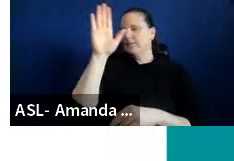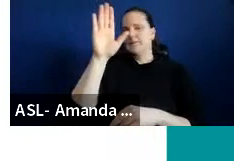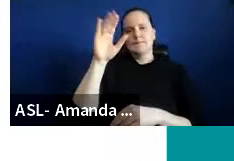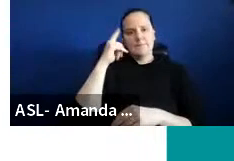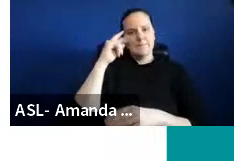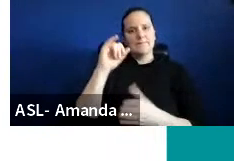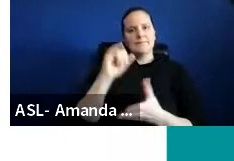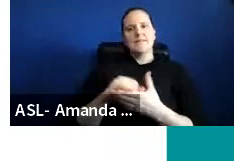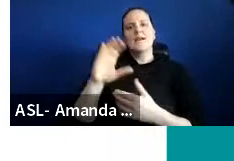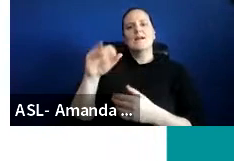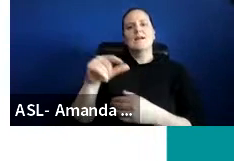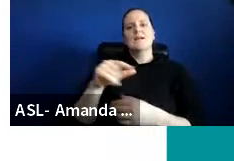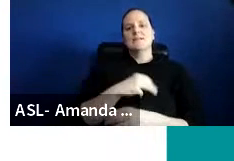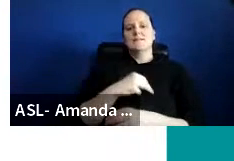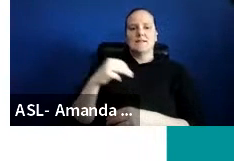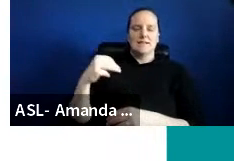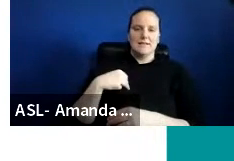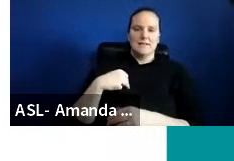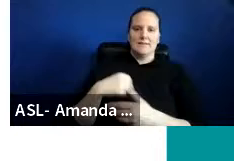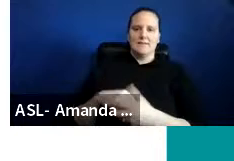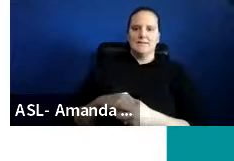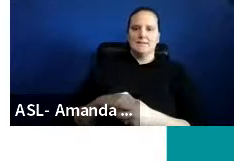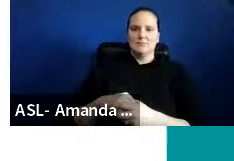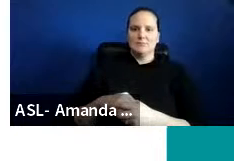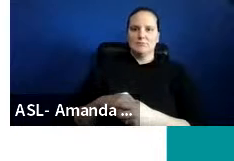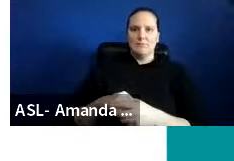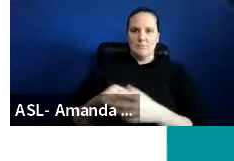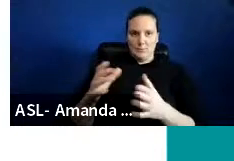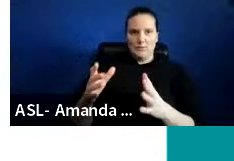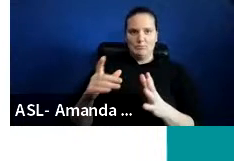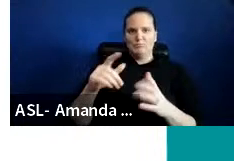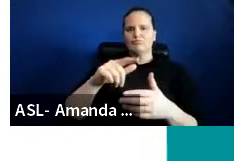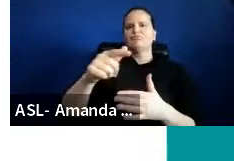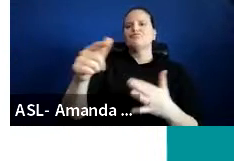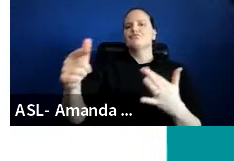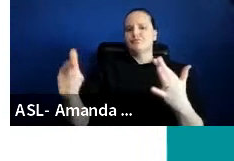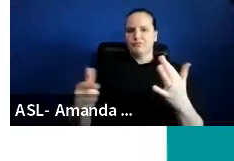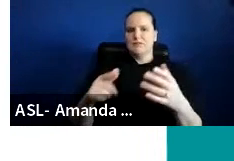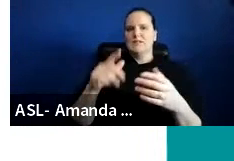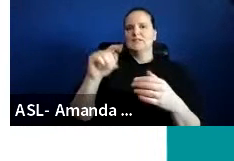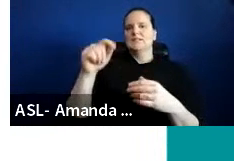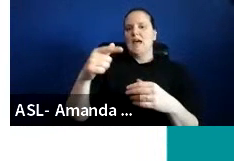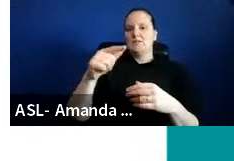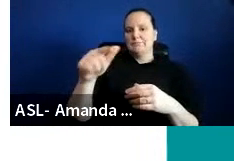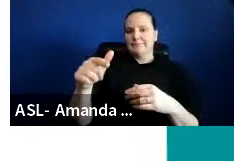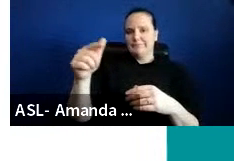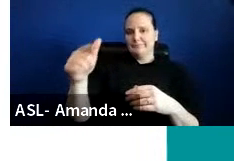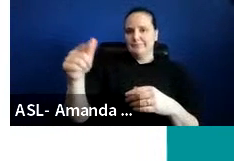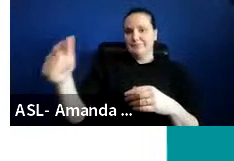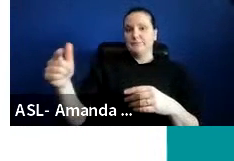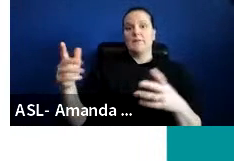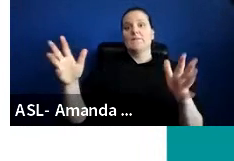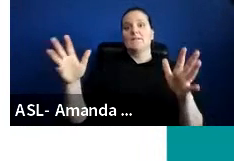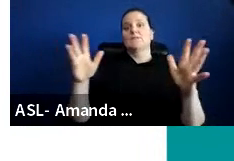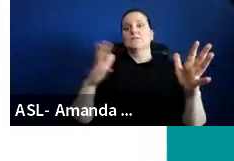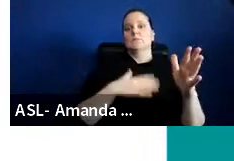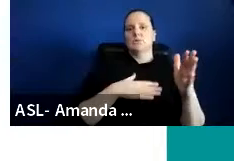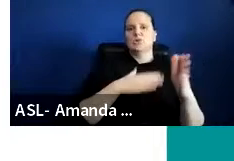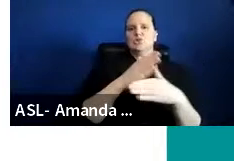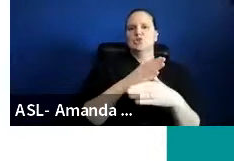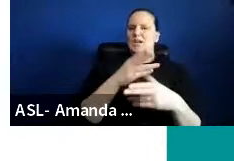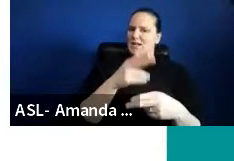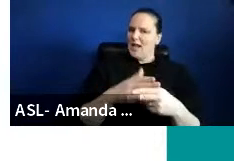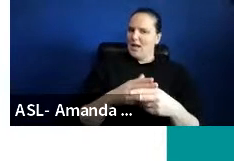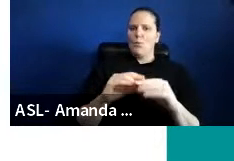the CAG members, if you raise your hand, we'll take turns, just tag you're it. Once you get done, please share your